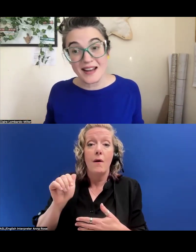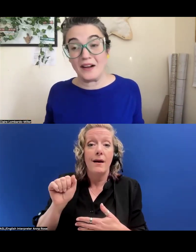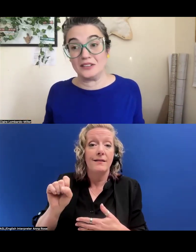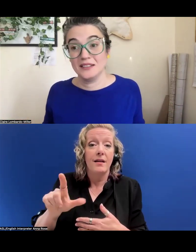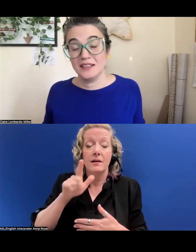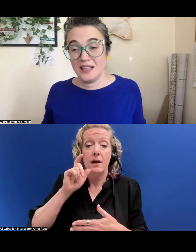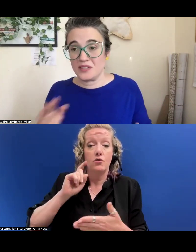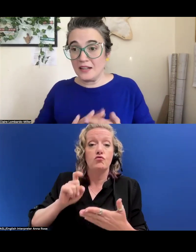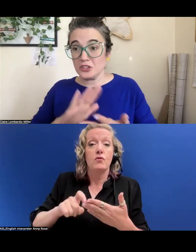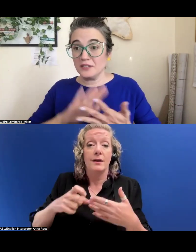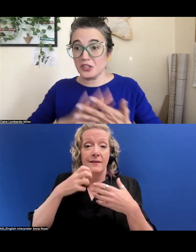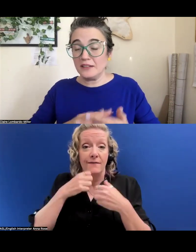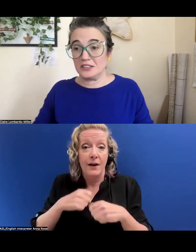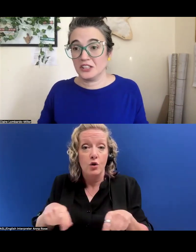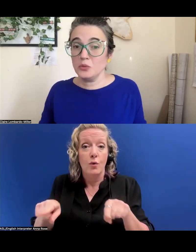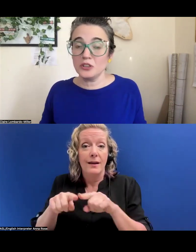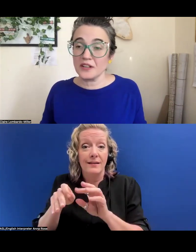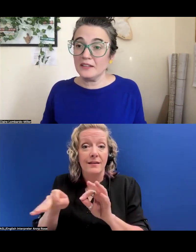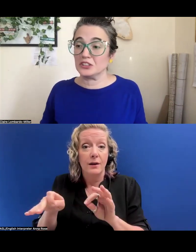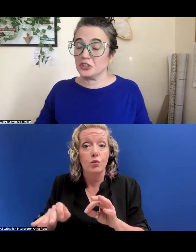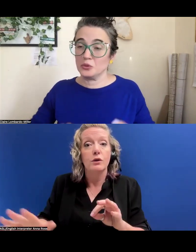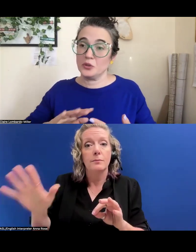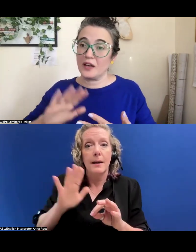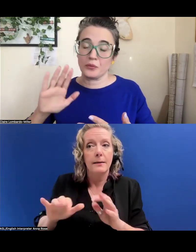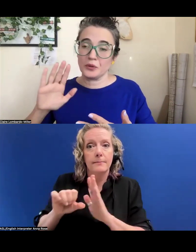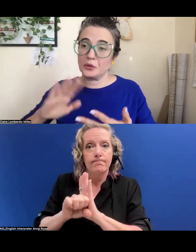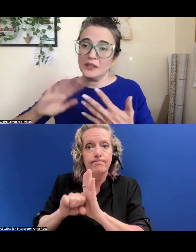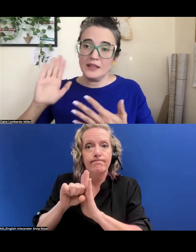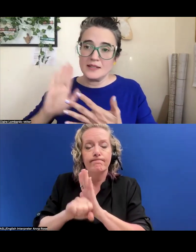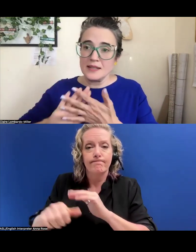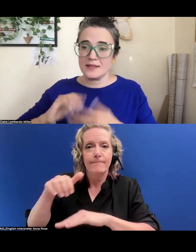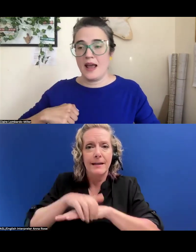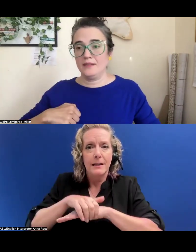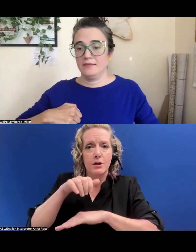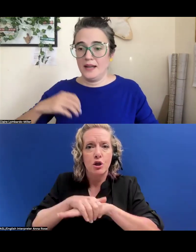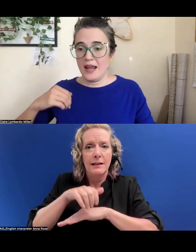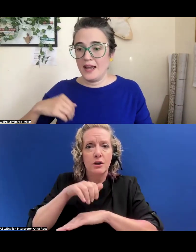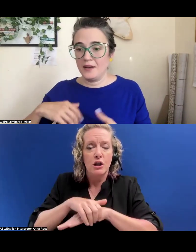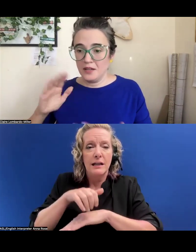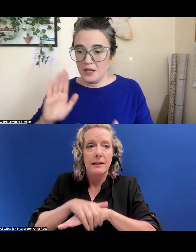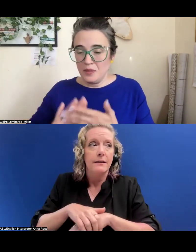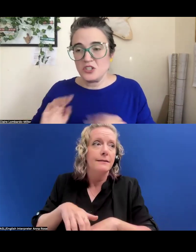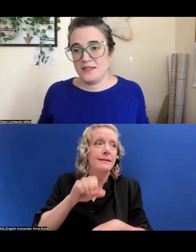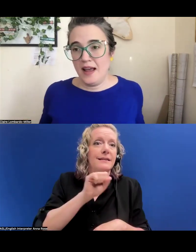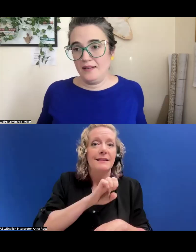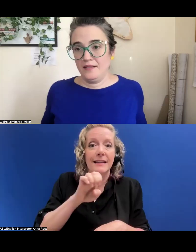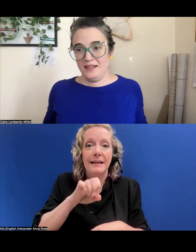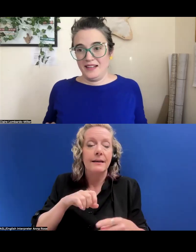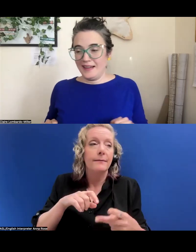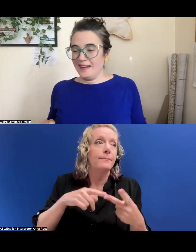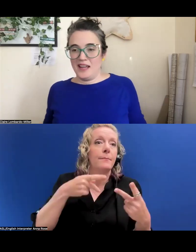that it is now. It was English, English, English, and you will learn English and you will do that through C sign and pigeon